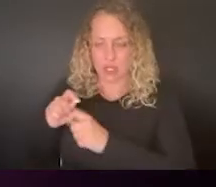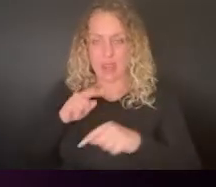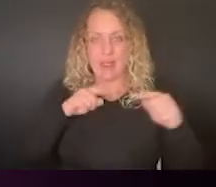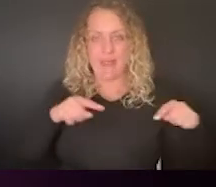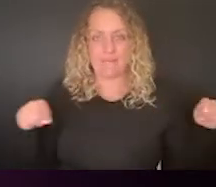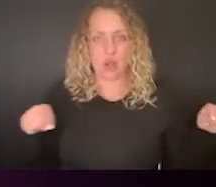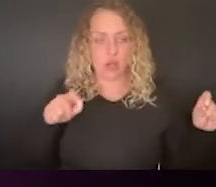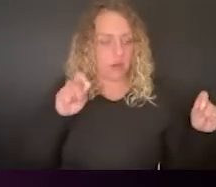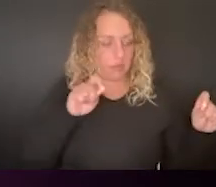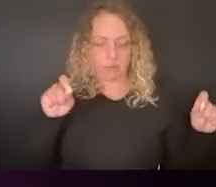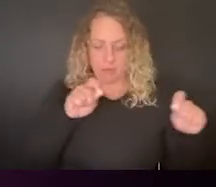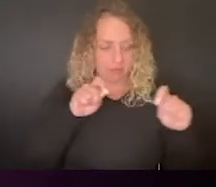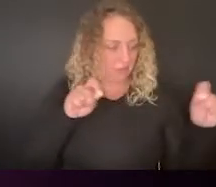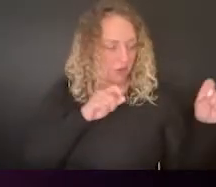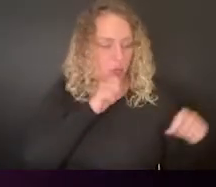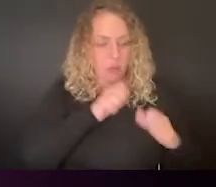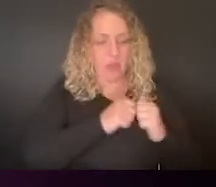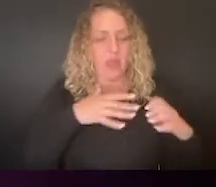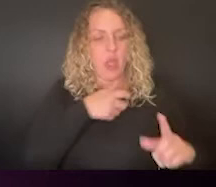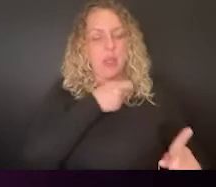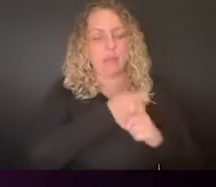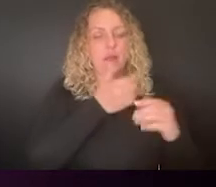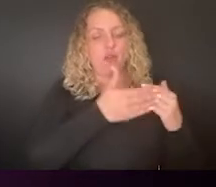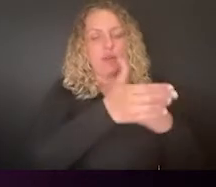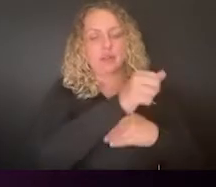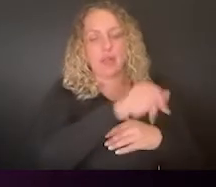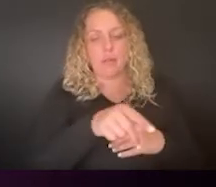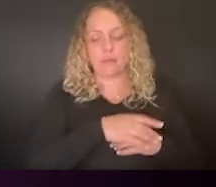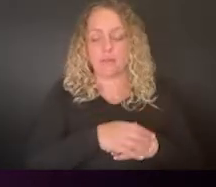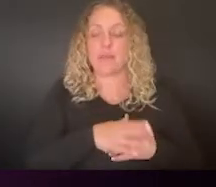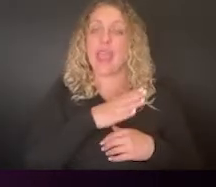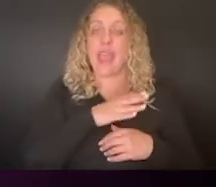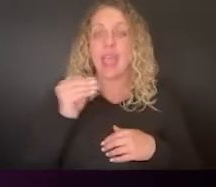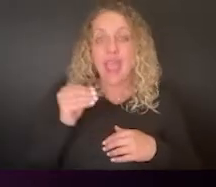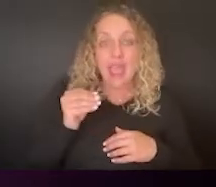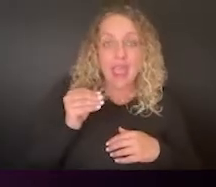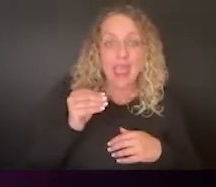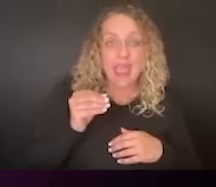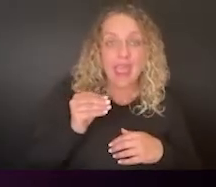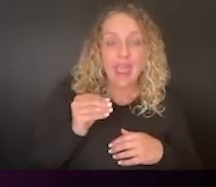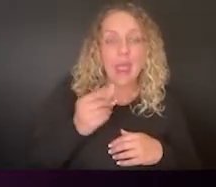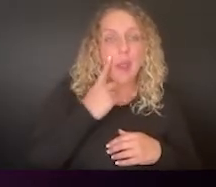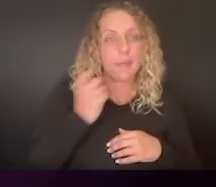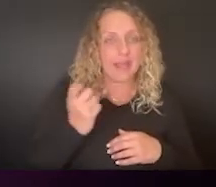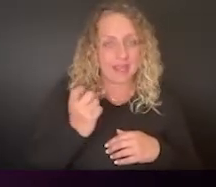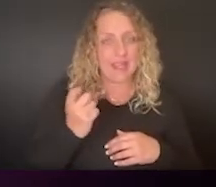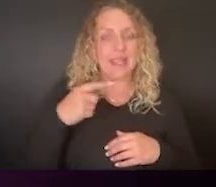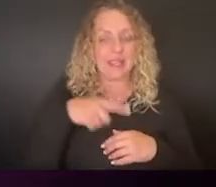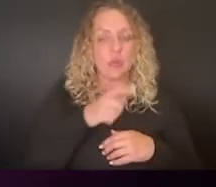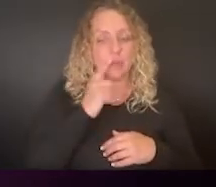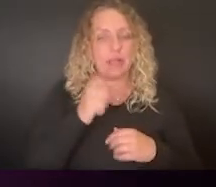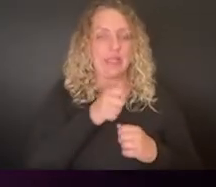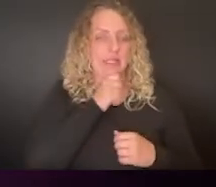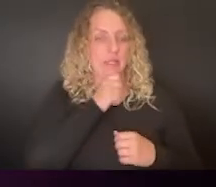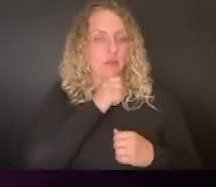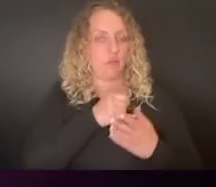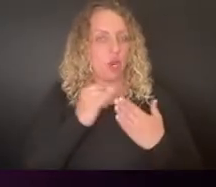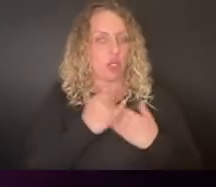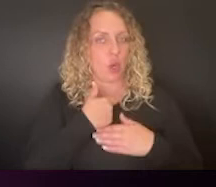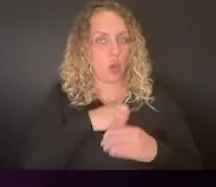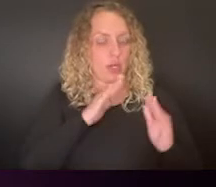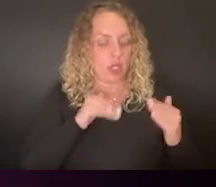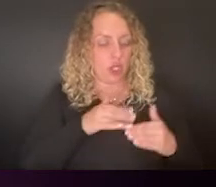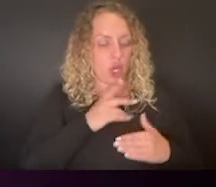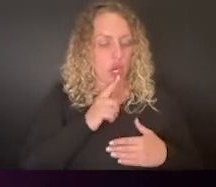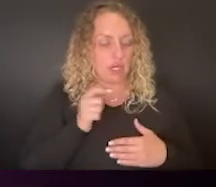A prerequisite flag allowed us to test individual features in various combinations without impacting the rest of